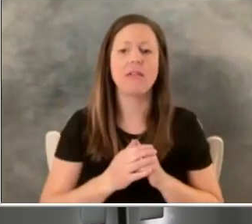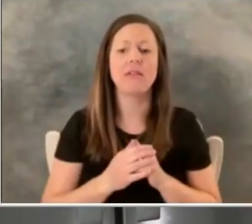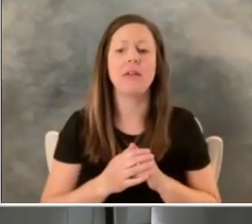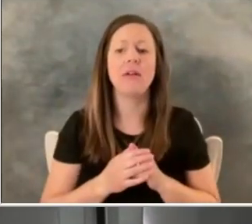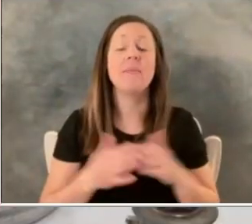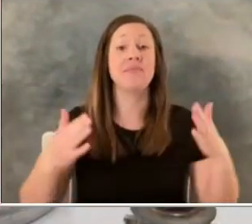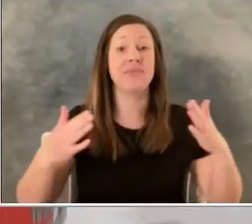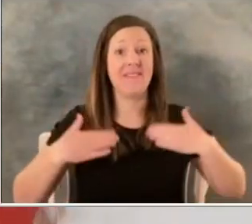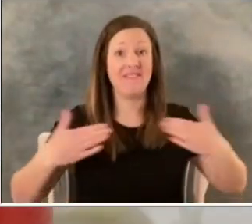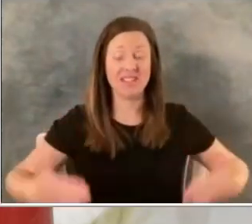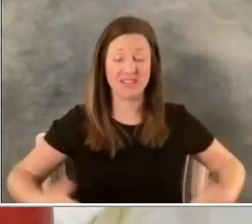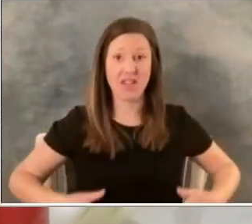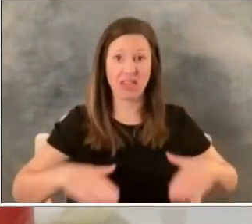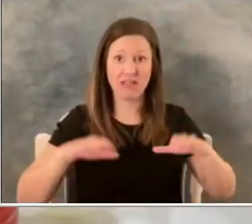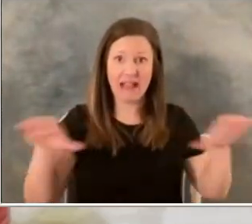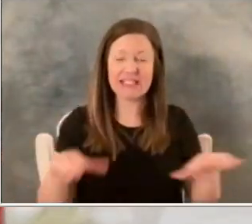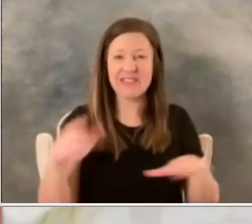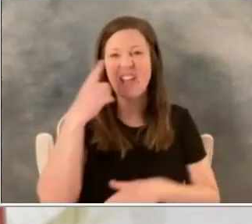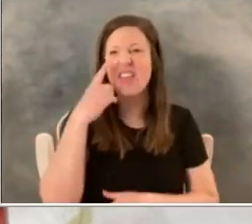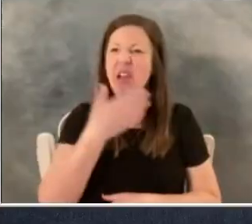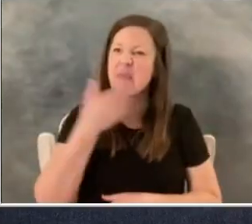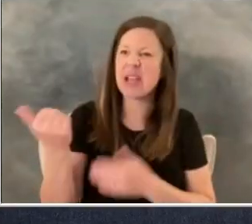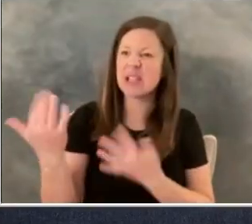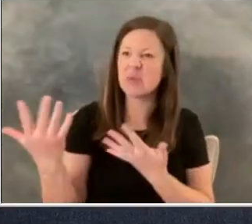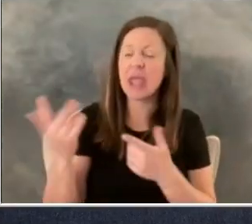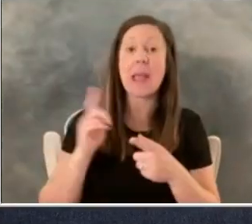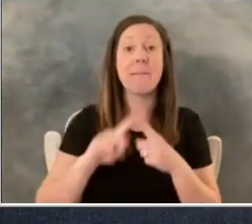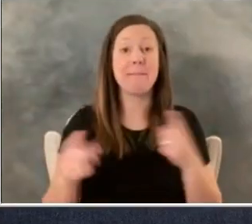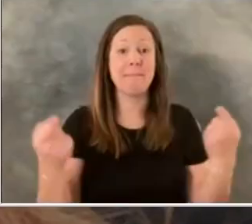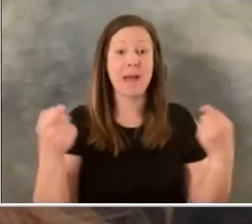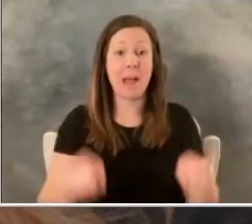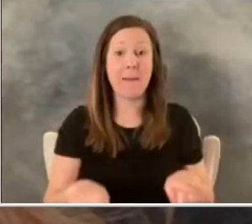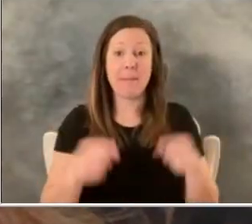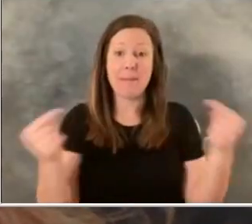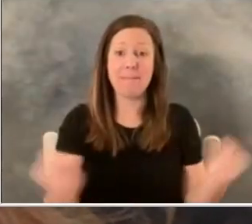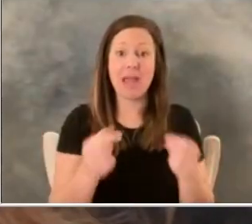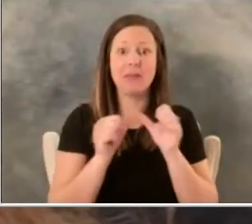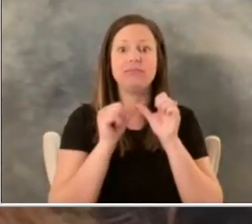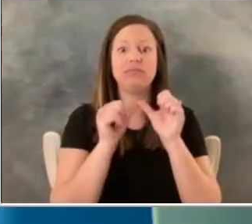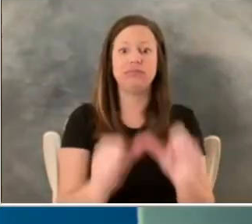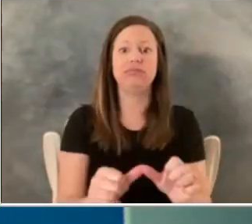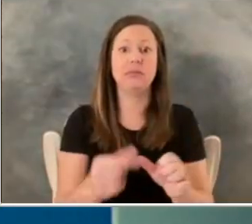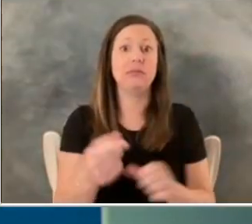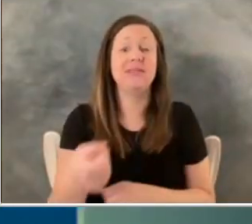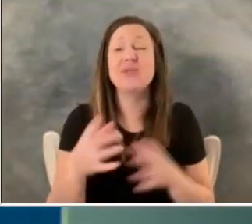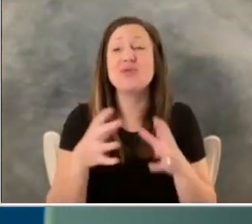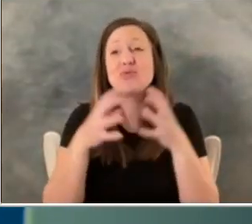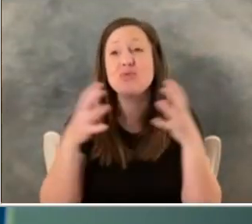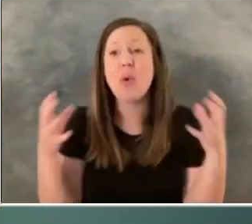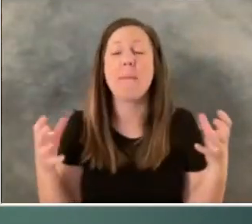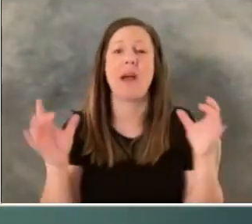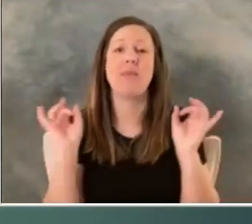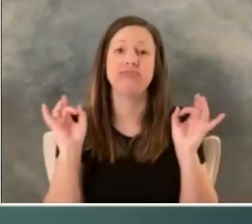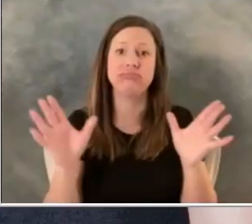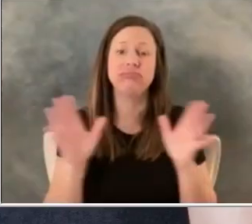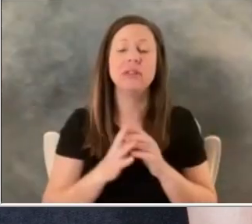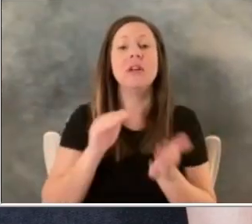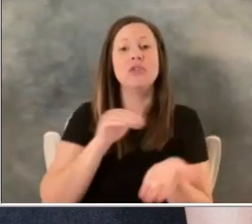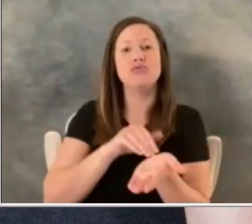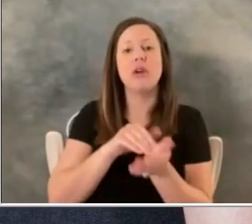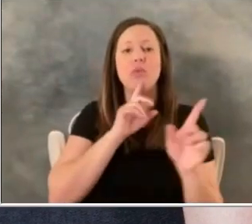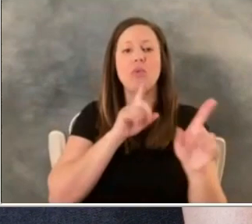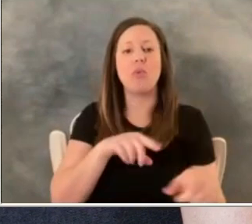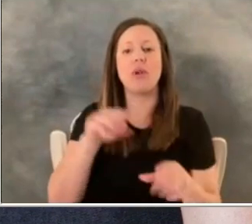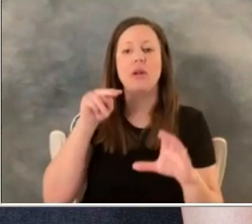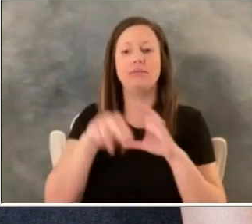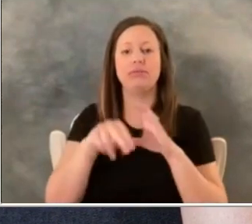I'm gonna just wait. But his pain persisted. So much pain. I couldn't do anything. Doctors ordered an MRI, and